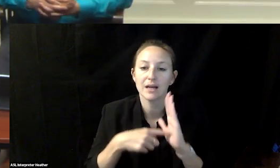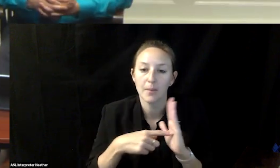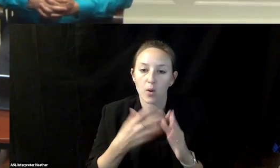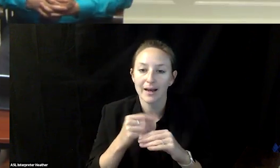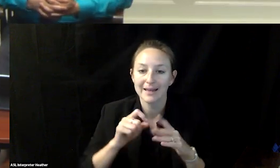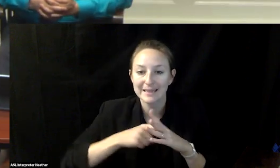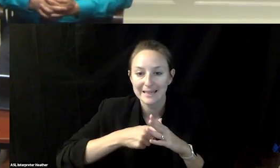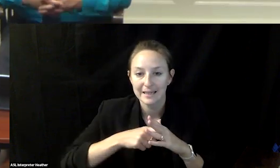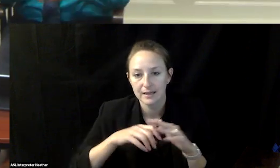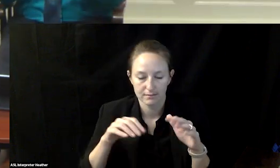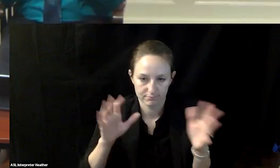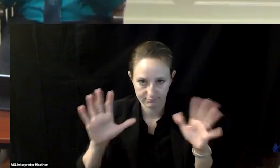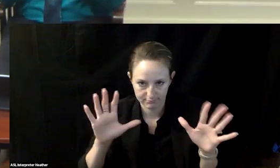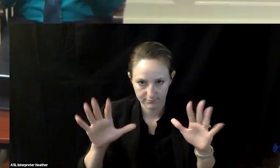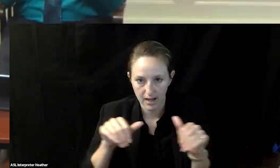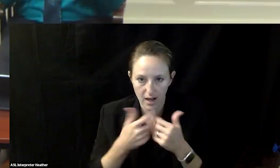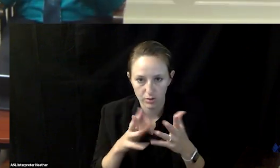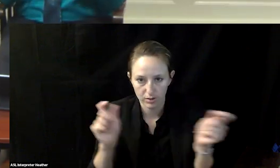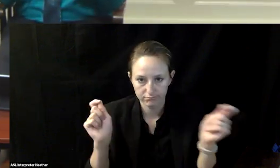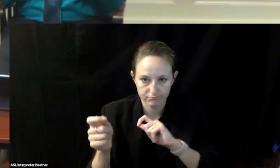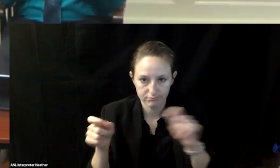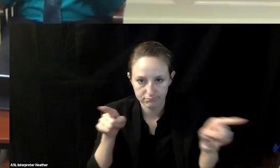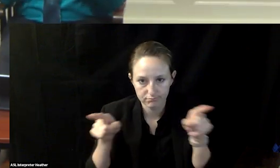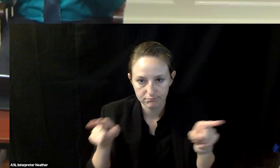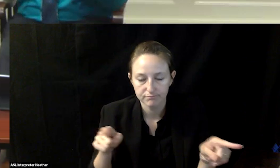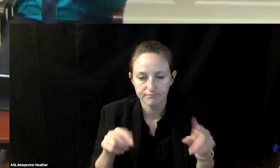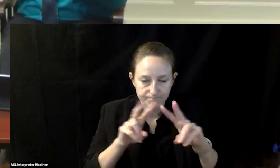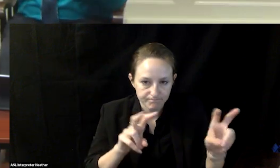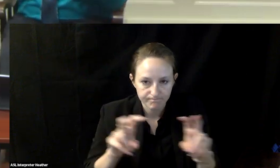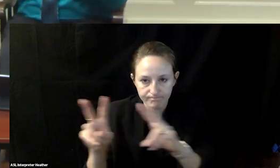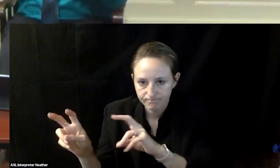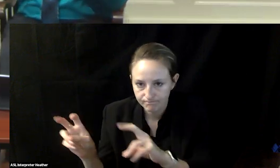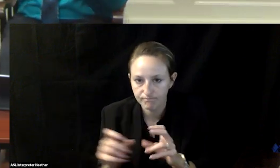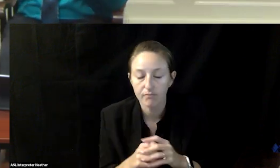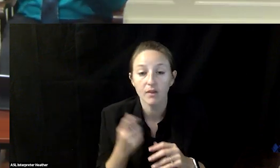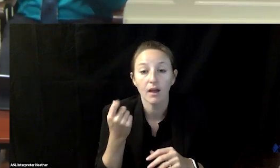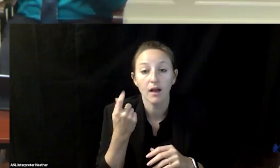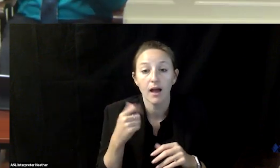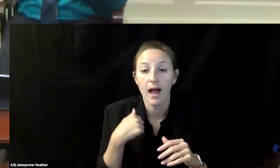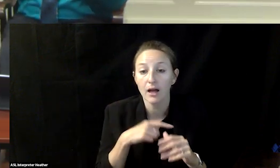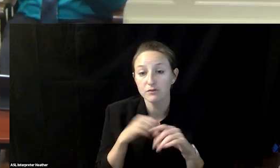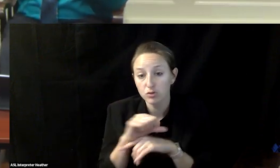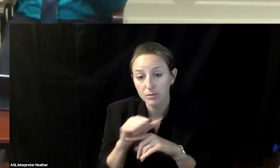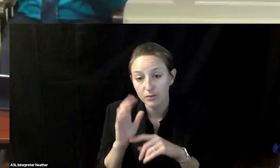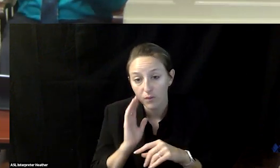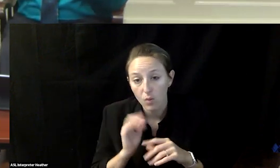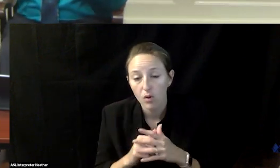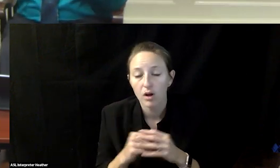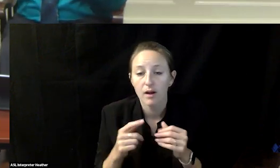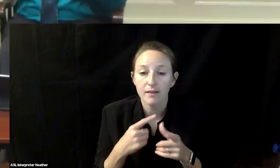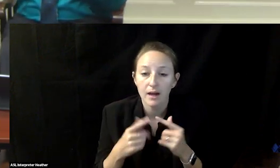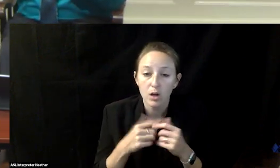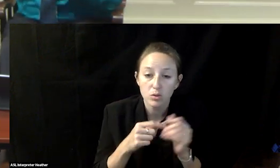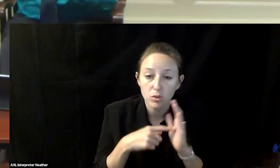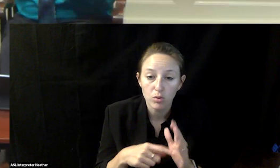one versus the other, and gives you an opportunity to really pick it apart. I know I've trained before where I'll be showing an issue